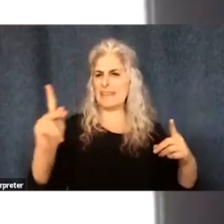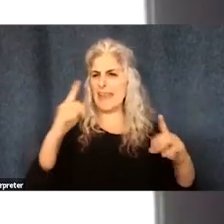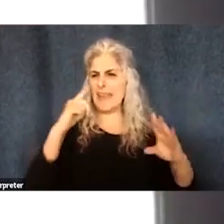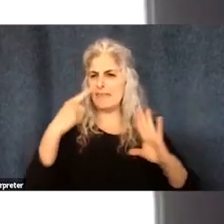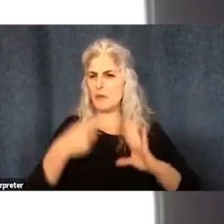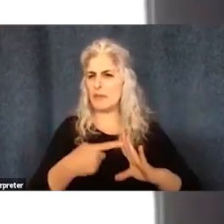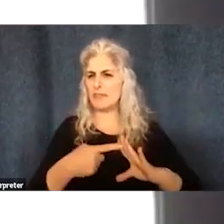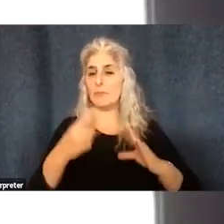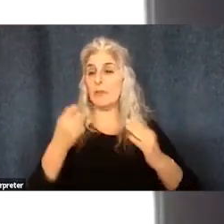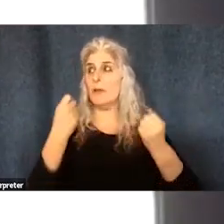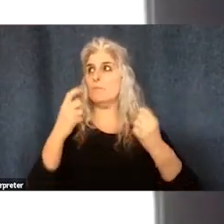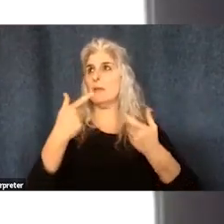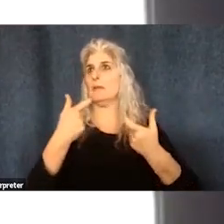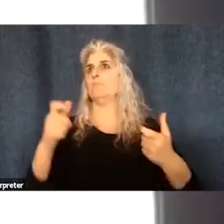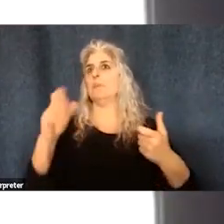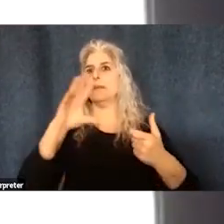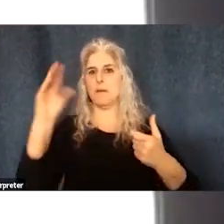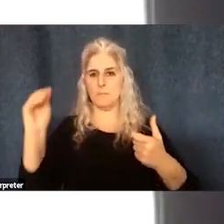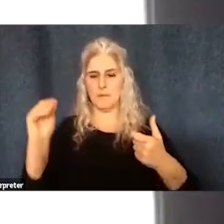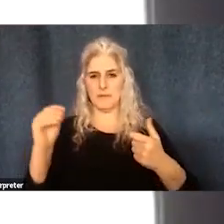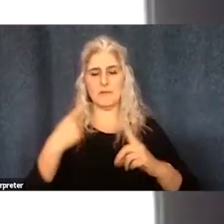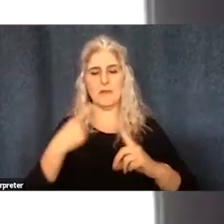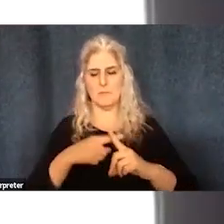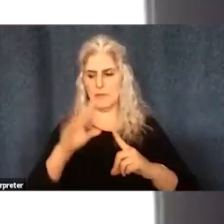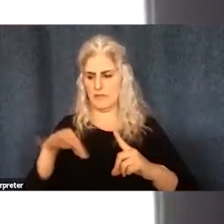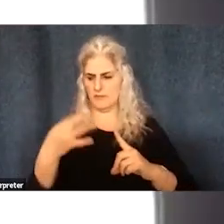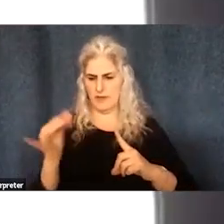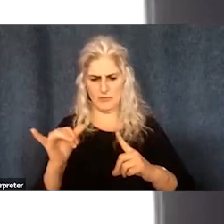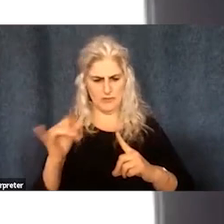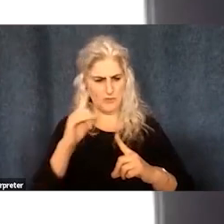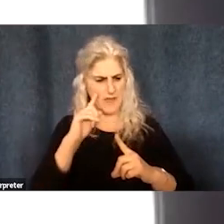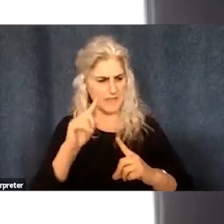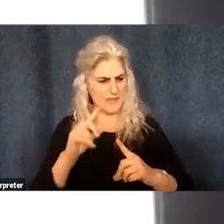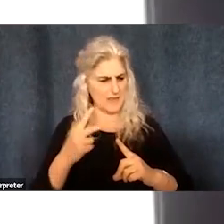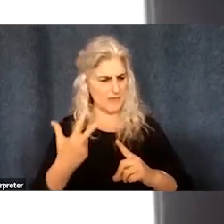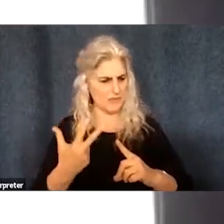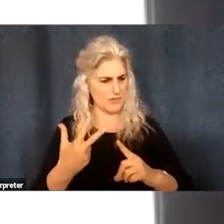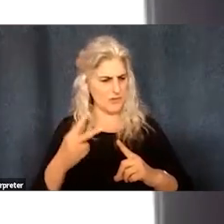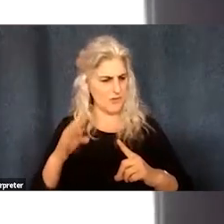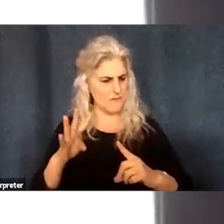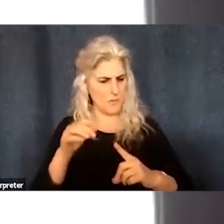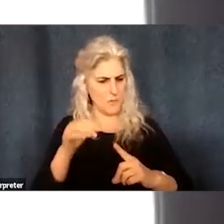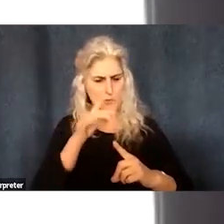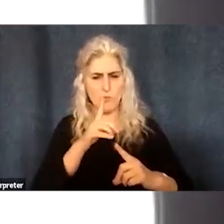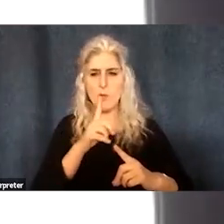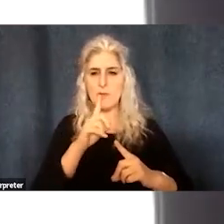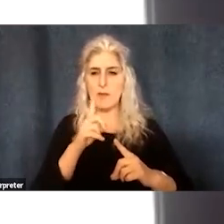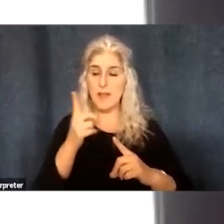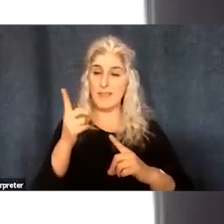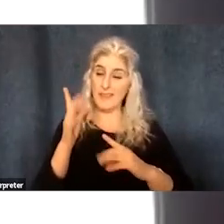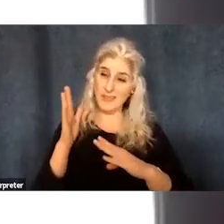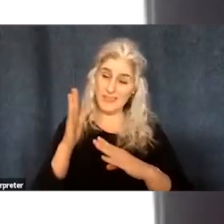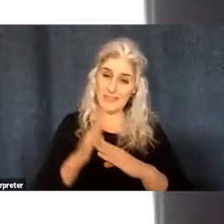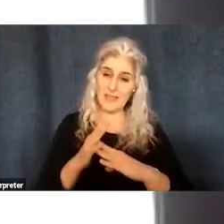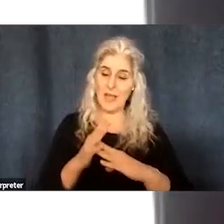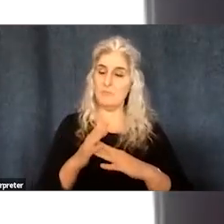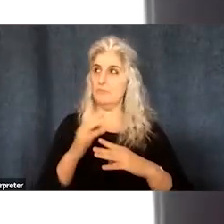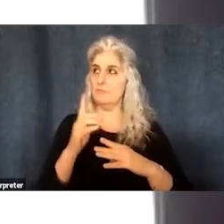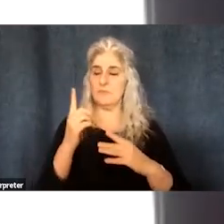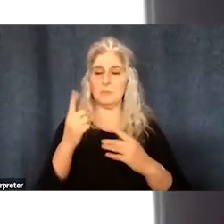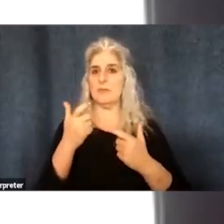companies. And in France also, I think three or four women are now at the top of the biggest 40 French